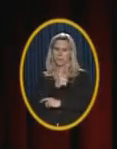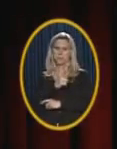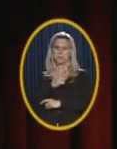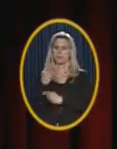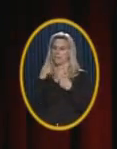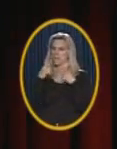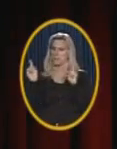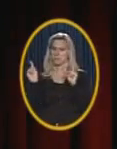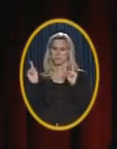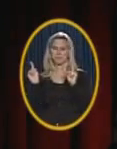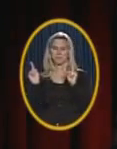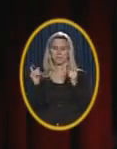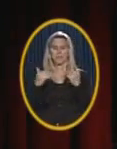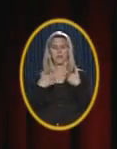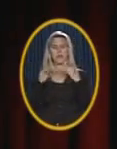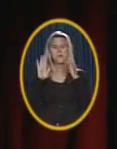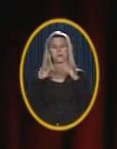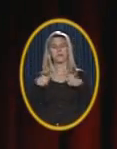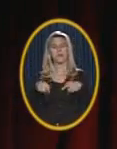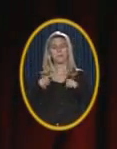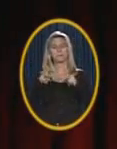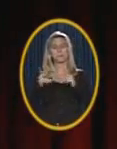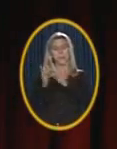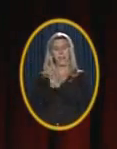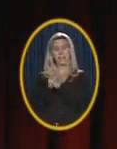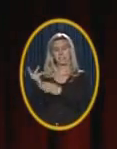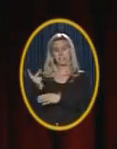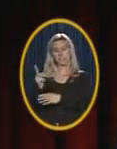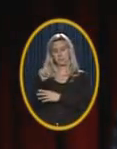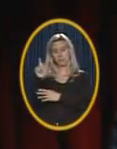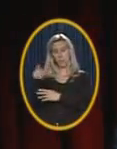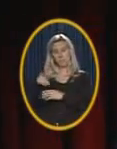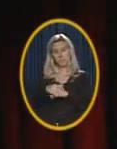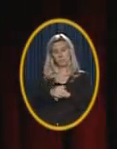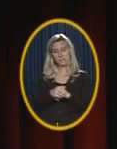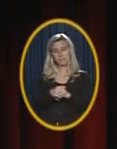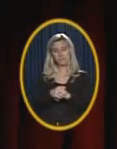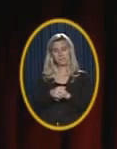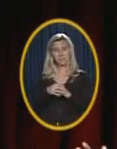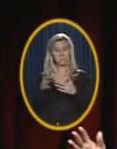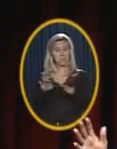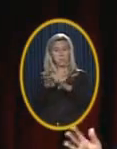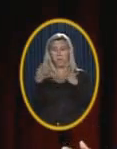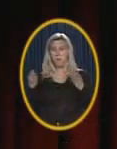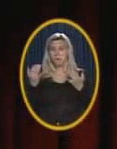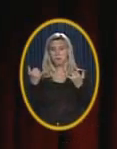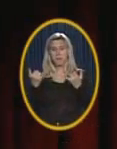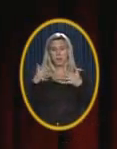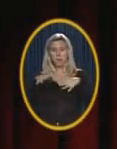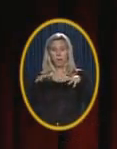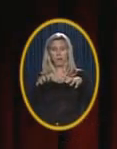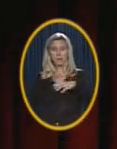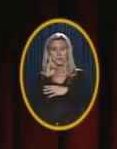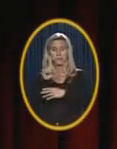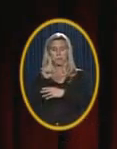One heck of an accomplishment. We have a great opportunity to be able to ask these folks some questions. So what we'd like to do is just open it up to the